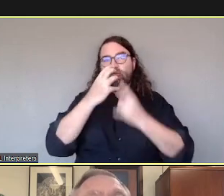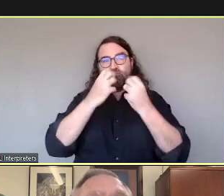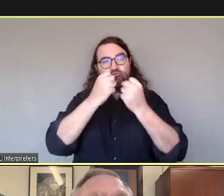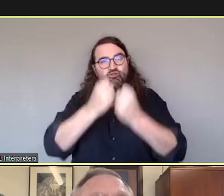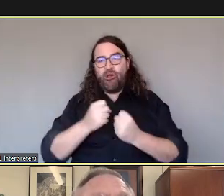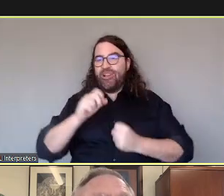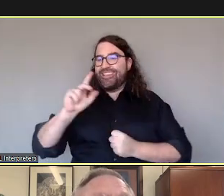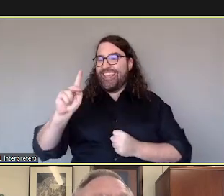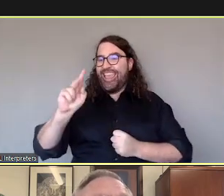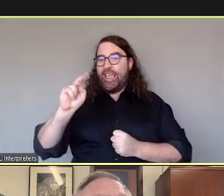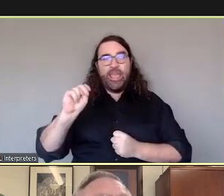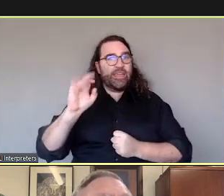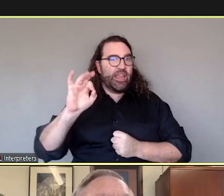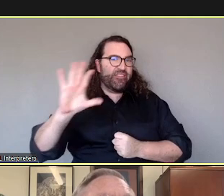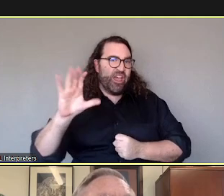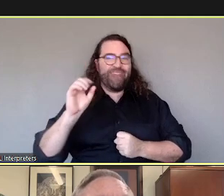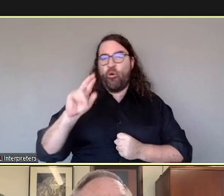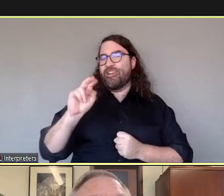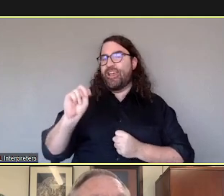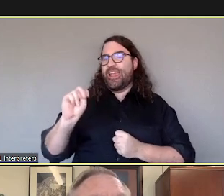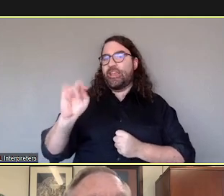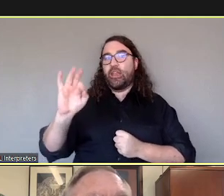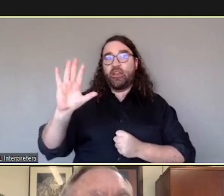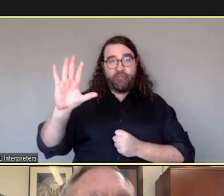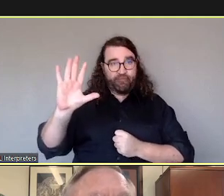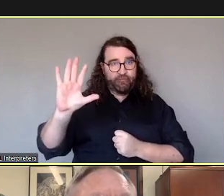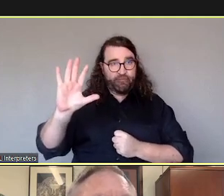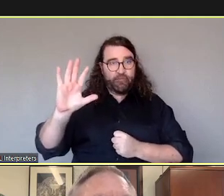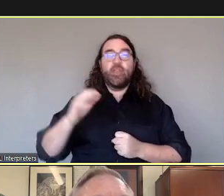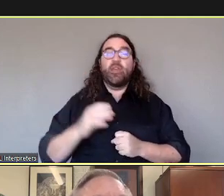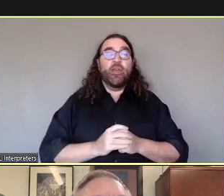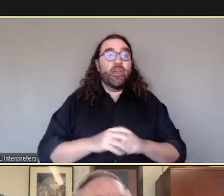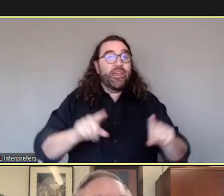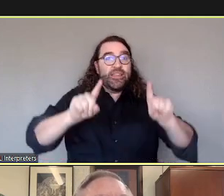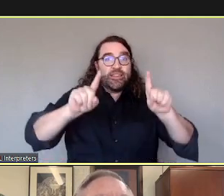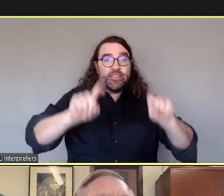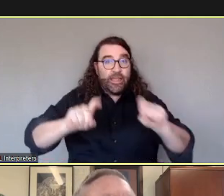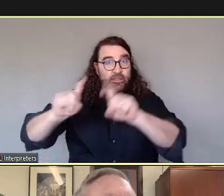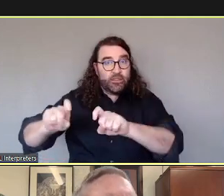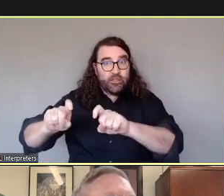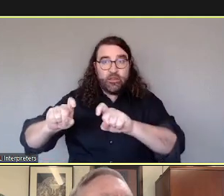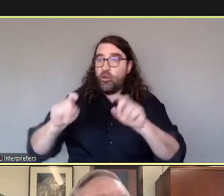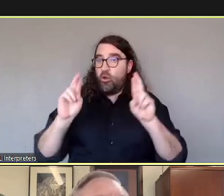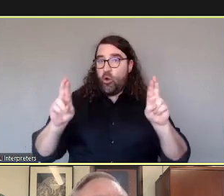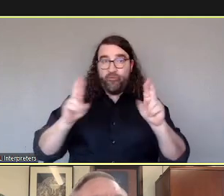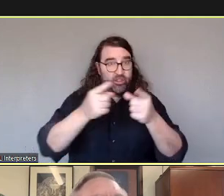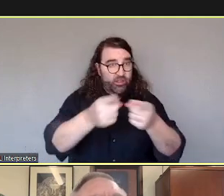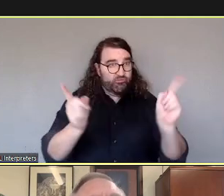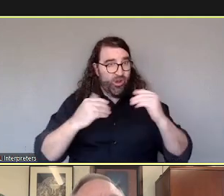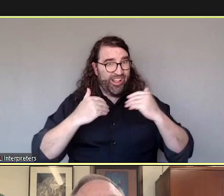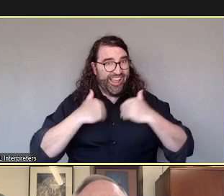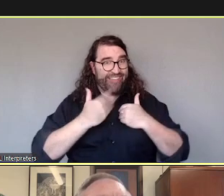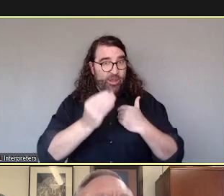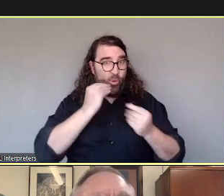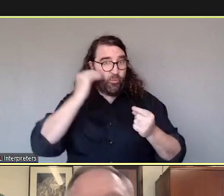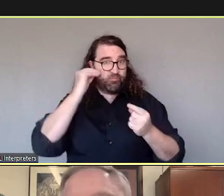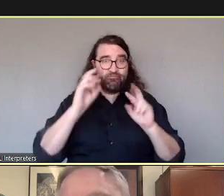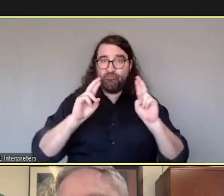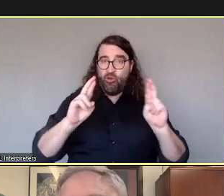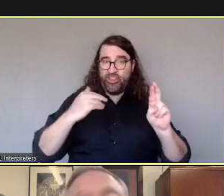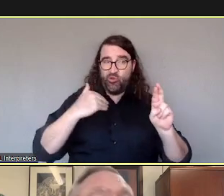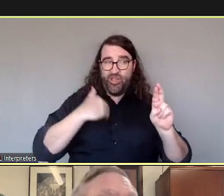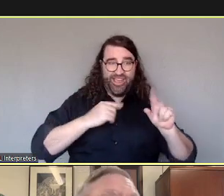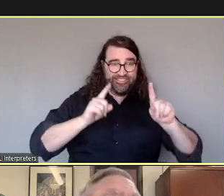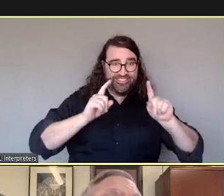that consistently, testing, hopefully all of you have tests in your own home. Treatments, I just talked